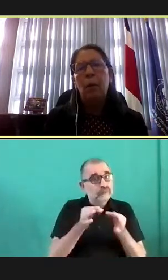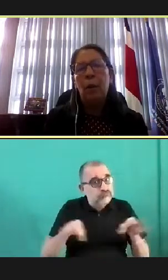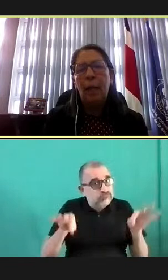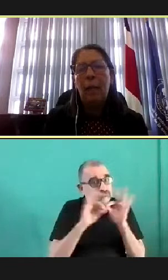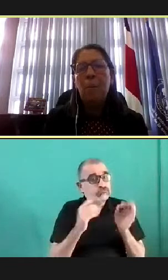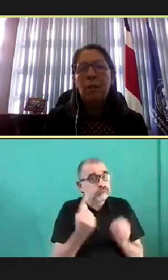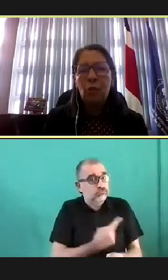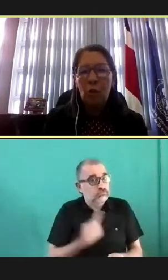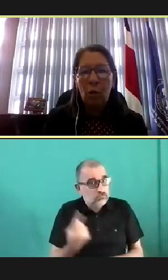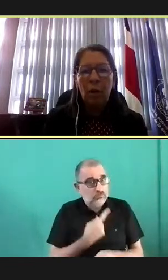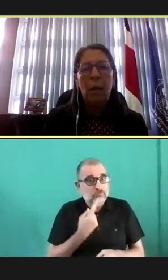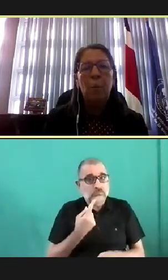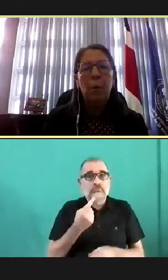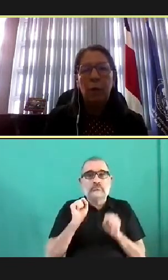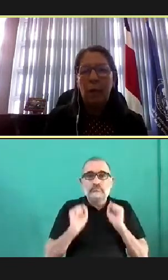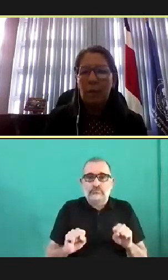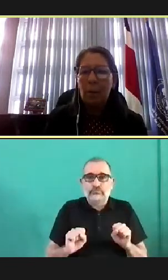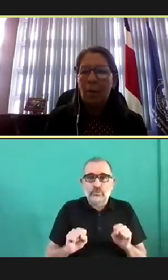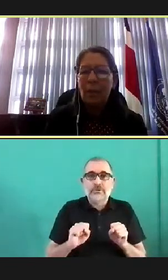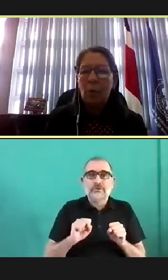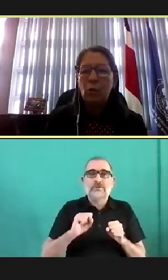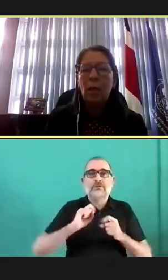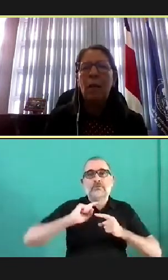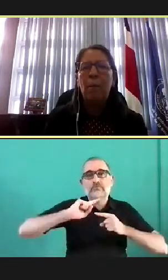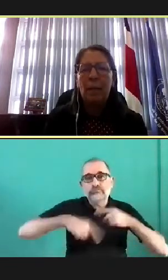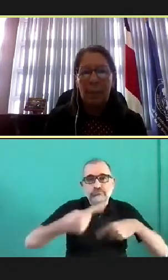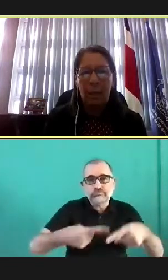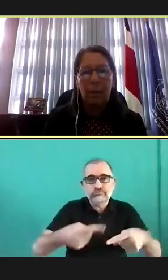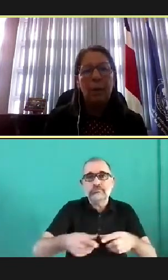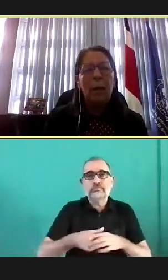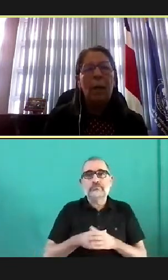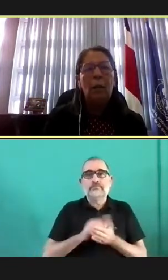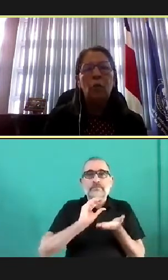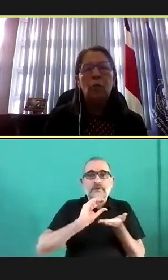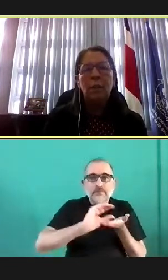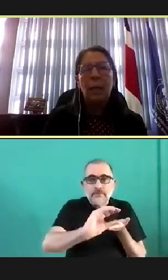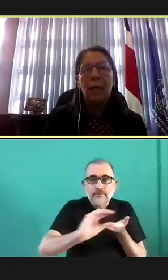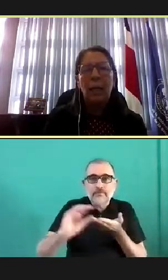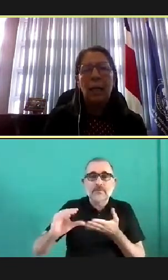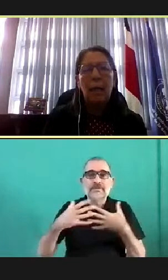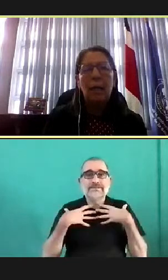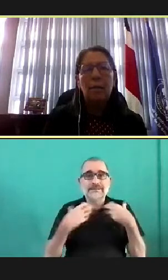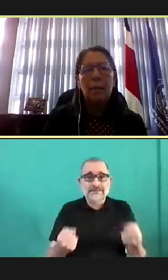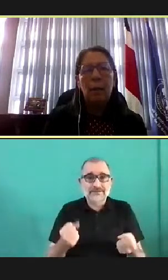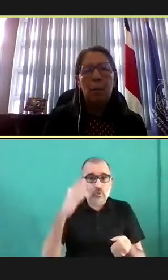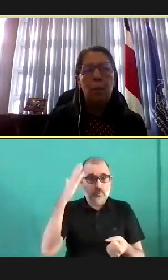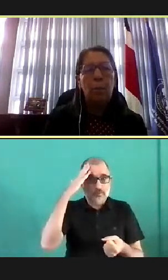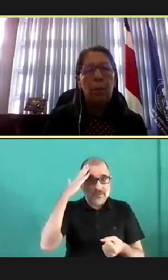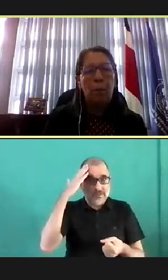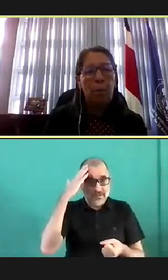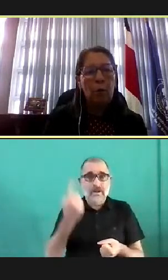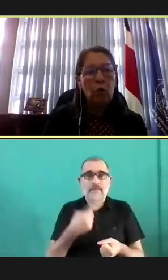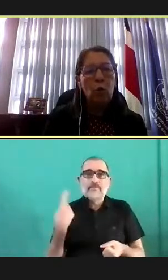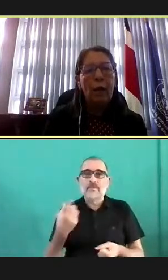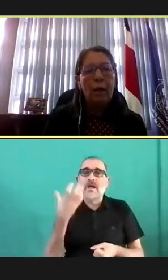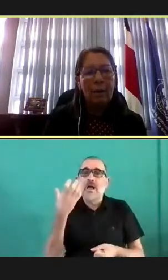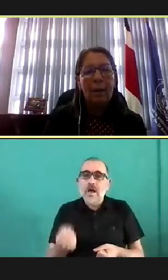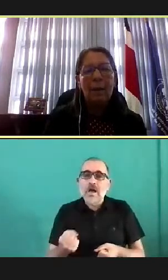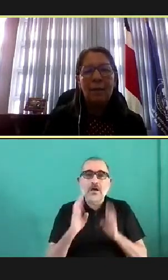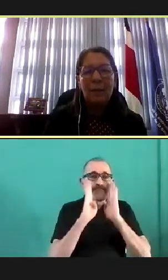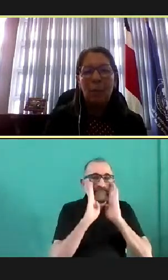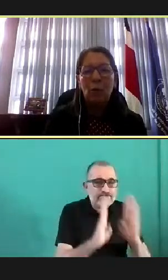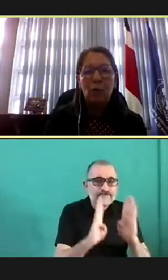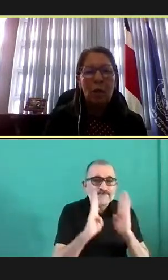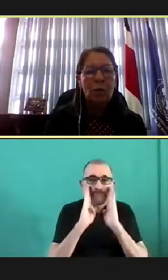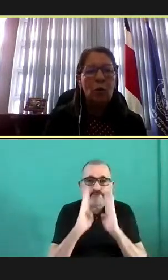when we invest in mental health, we're always focused on treating mental health, but now we also will have